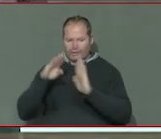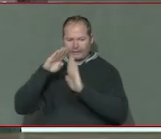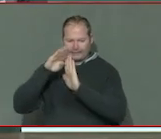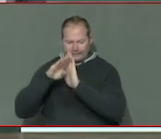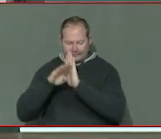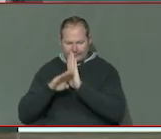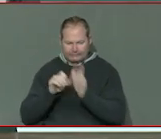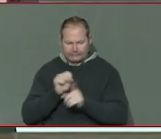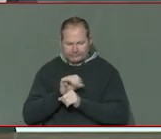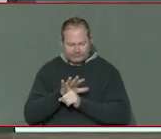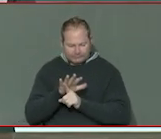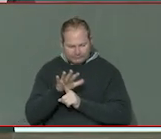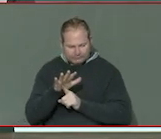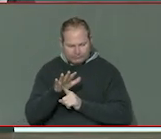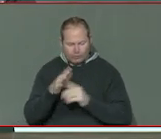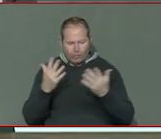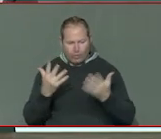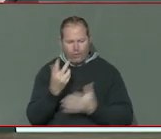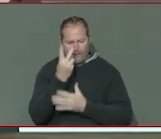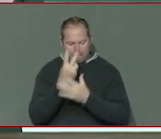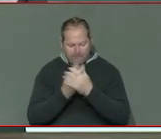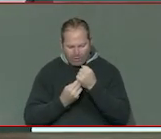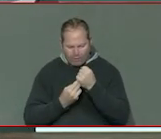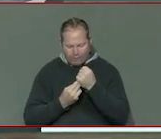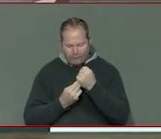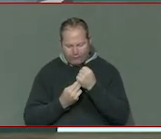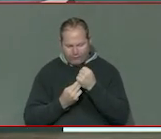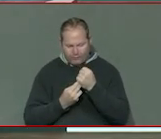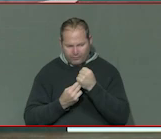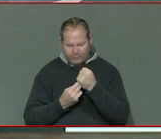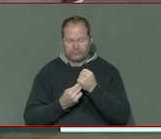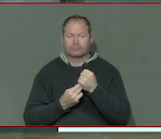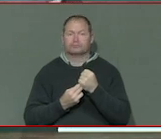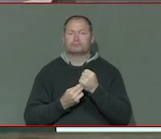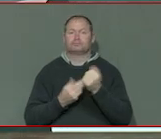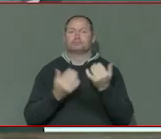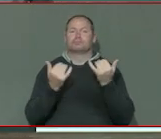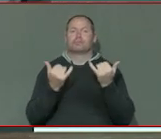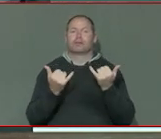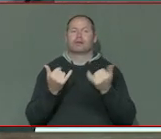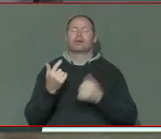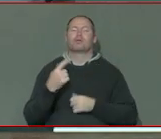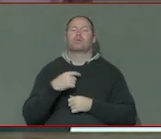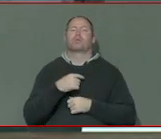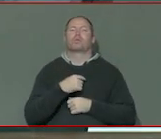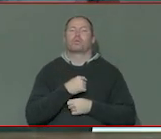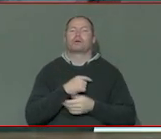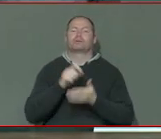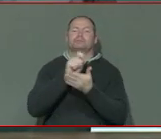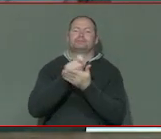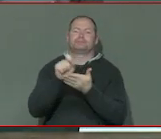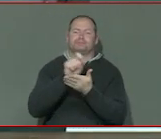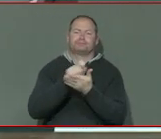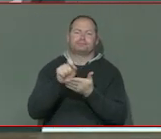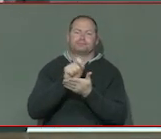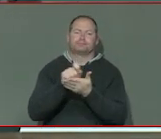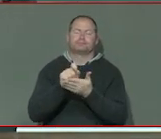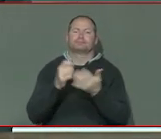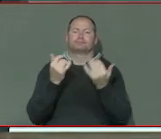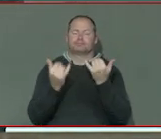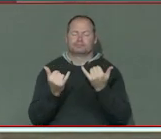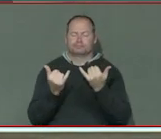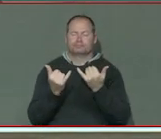does it influence both? And in this case, there must be an entry made, so that will influence both. Am